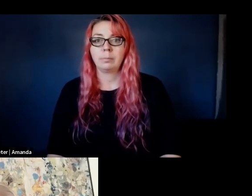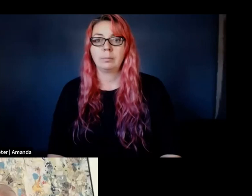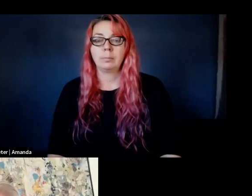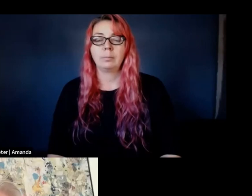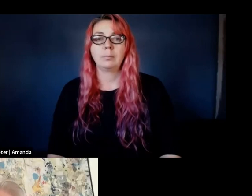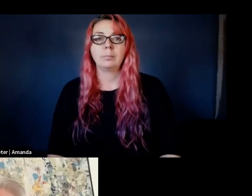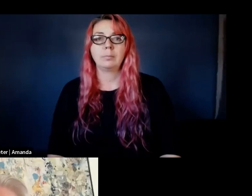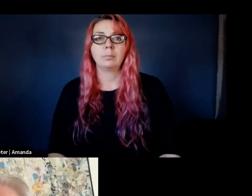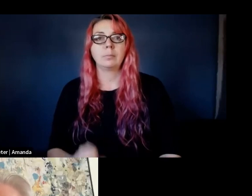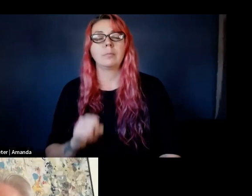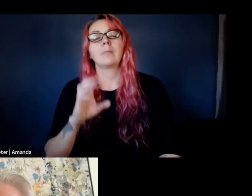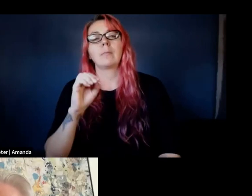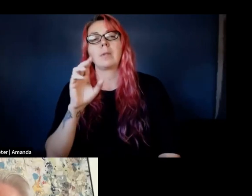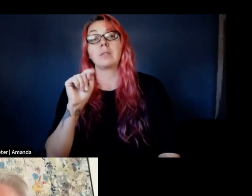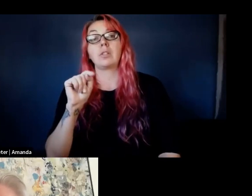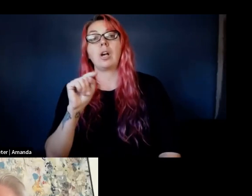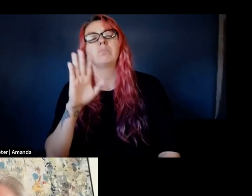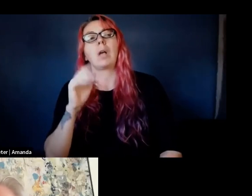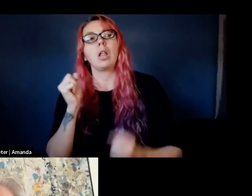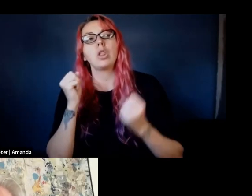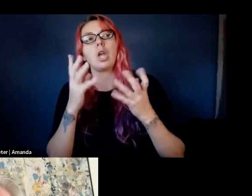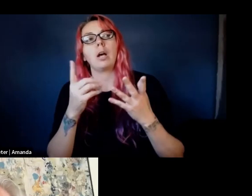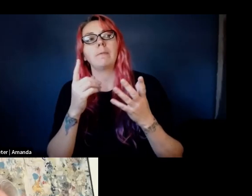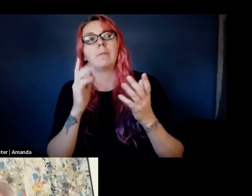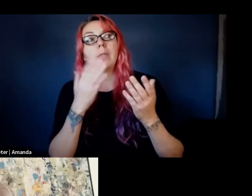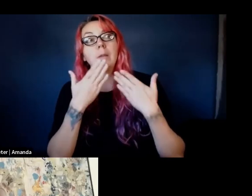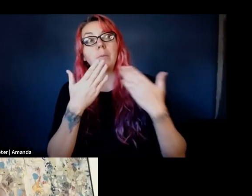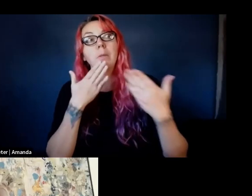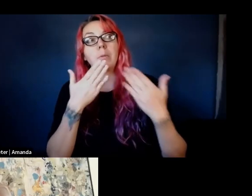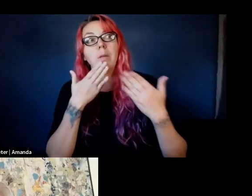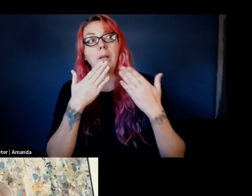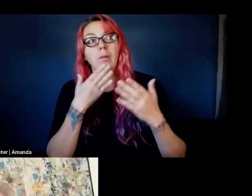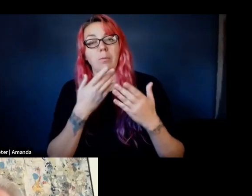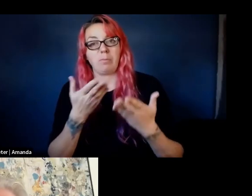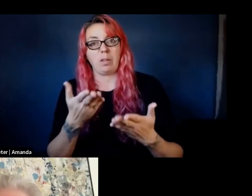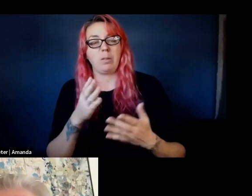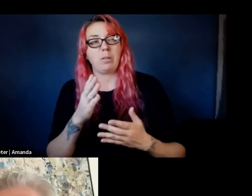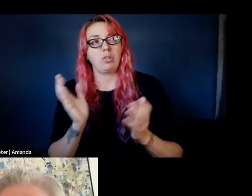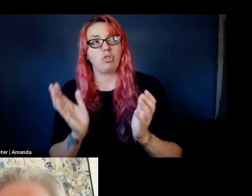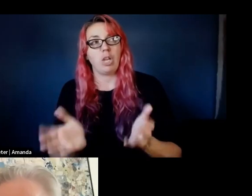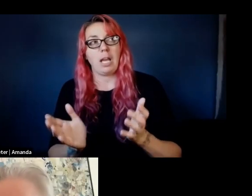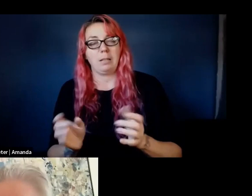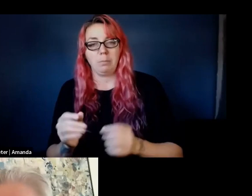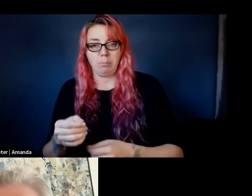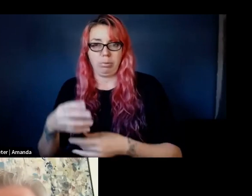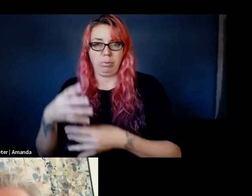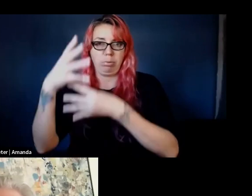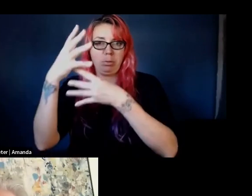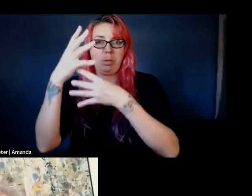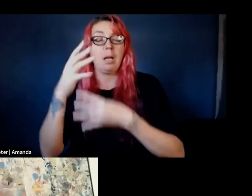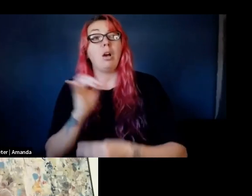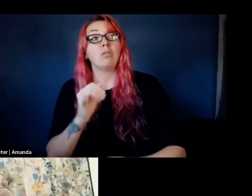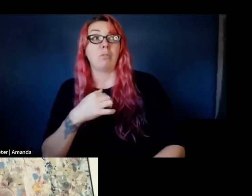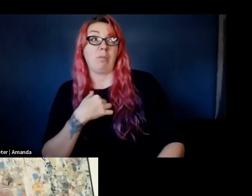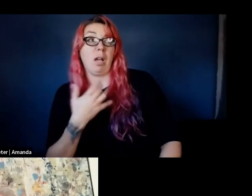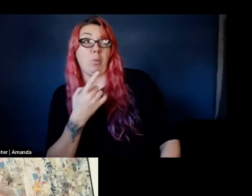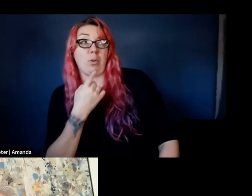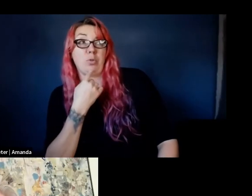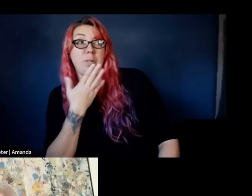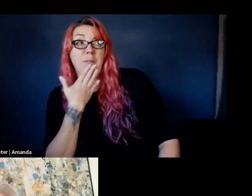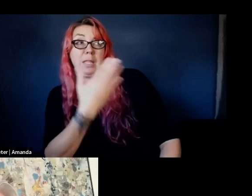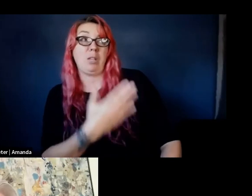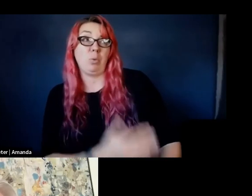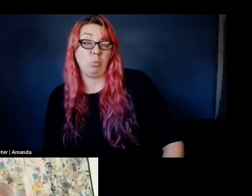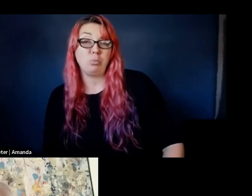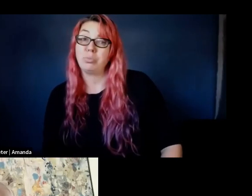Yeah, there's a lot of thank yous happening in the chat, Douglas. I'd like to express my thanks to you, Douglas. It's always great to have you with us and share your knowledge